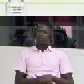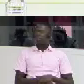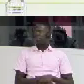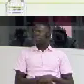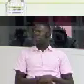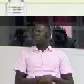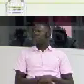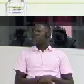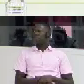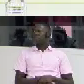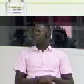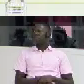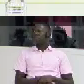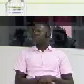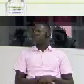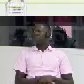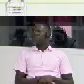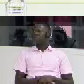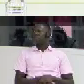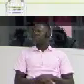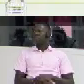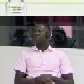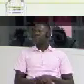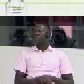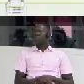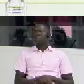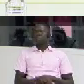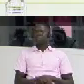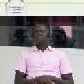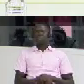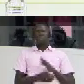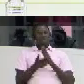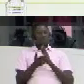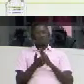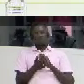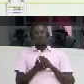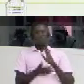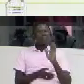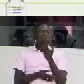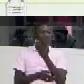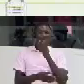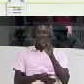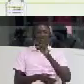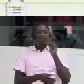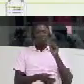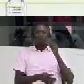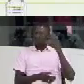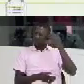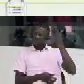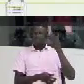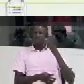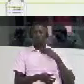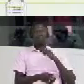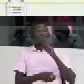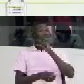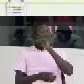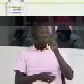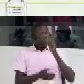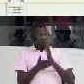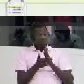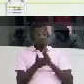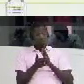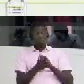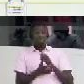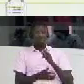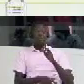Solo Jiba. Man sante bi la xamul si fàtte daal. I think sante bi mun ma ko tee waaye solo la solo. I have forgotten his Solo